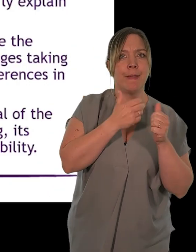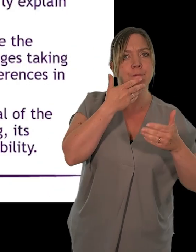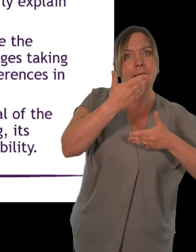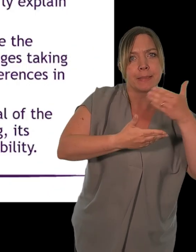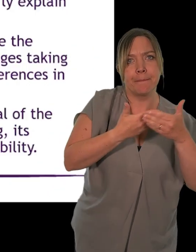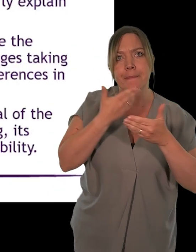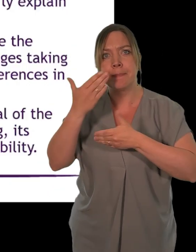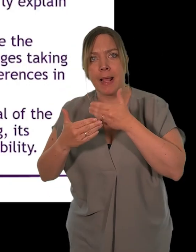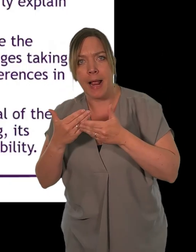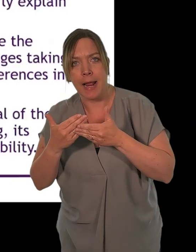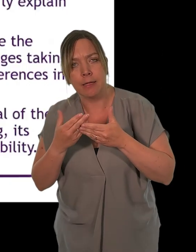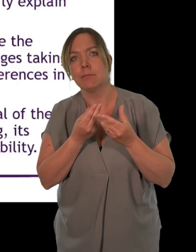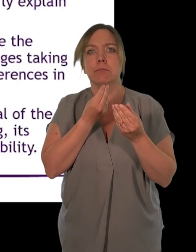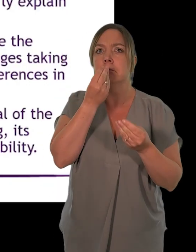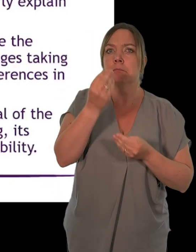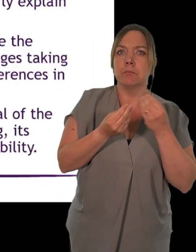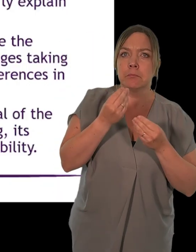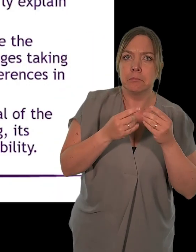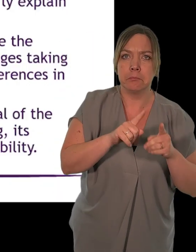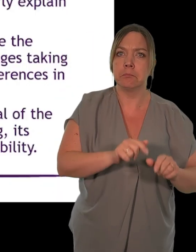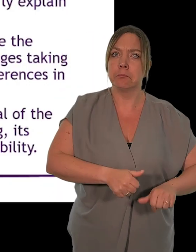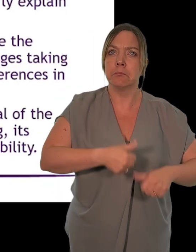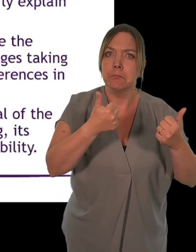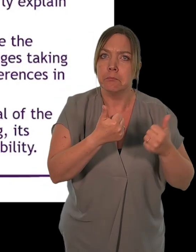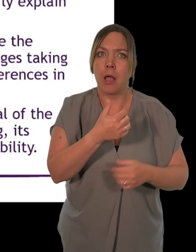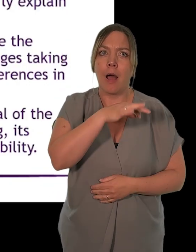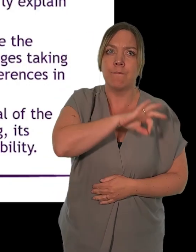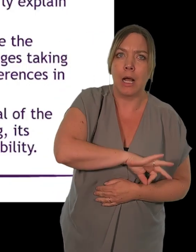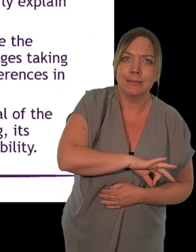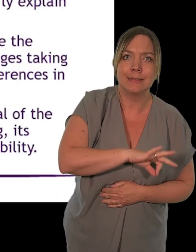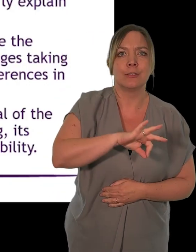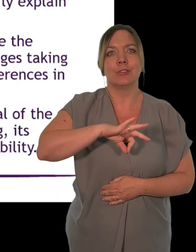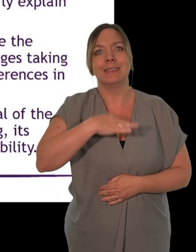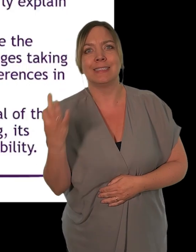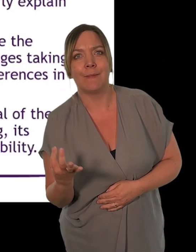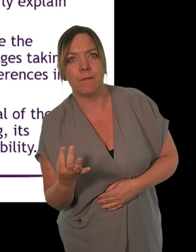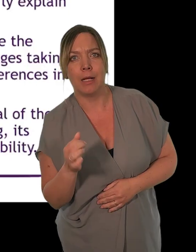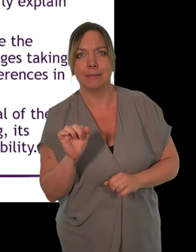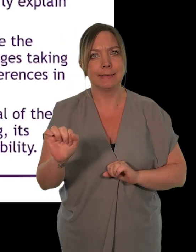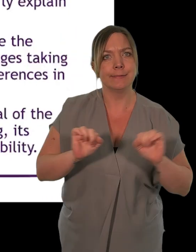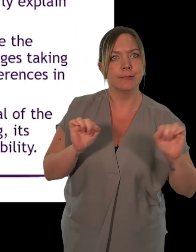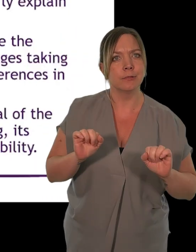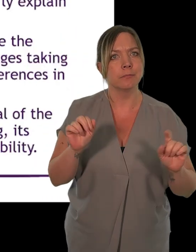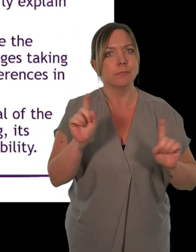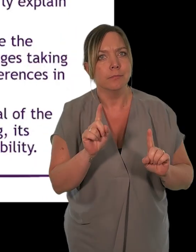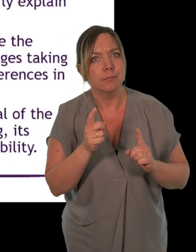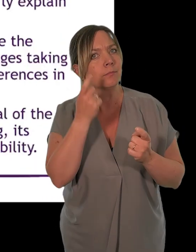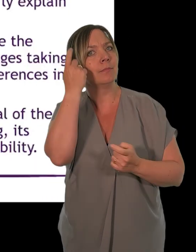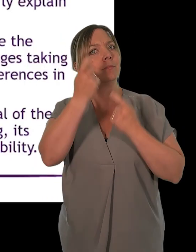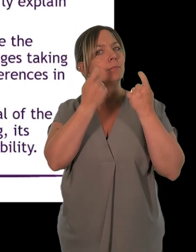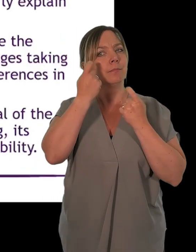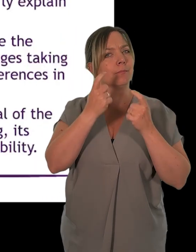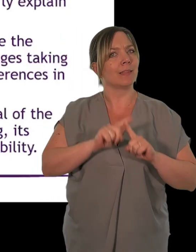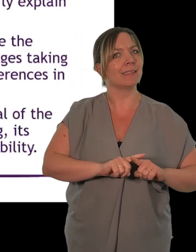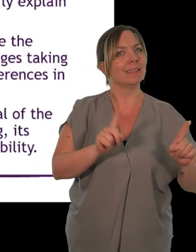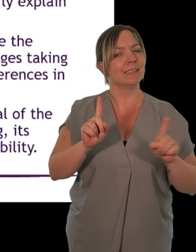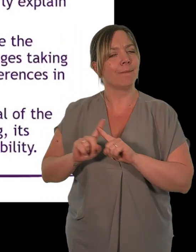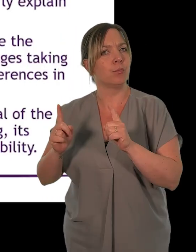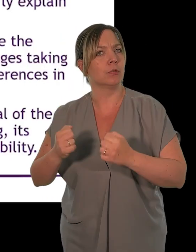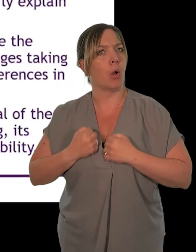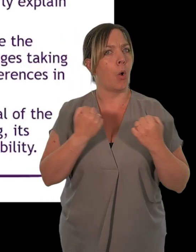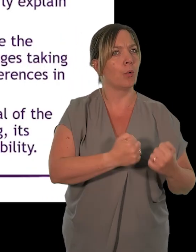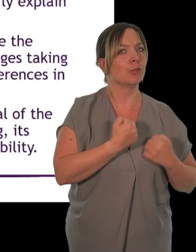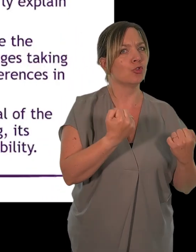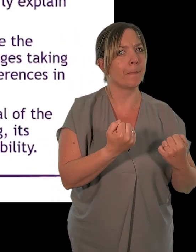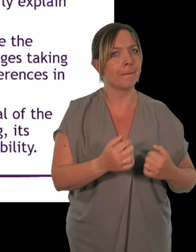the temptation to simply identify advantages and disadvantages, as this is not an evaluation.